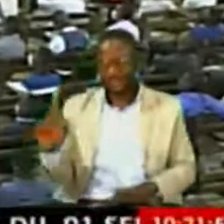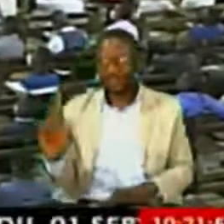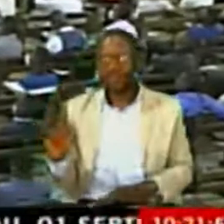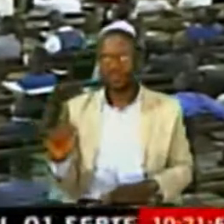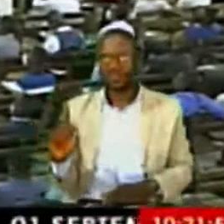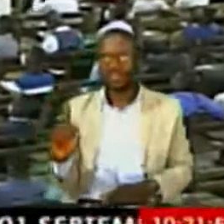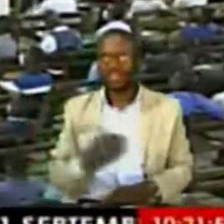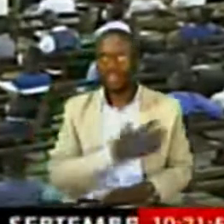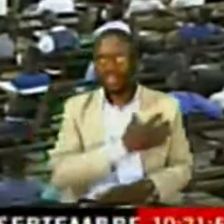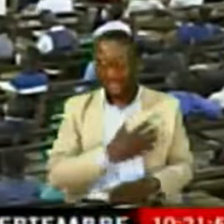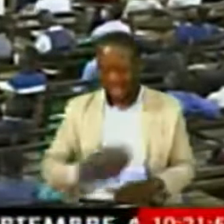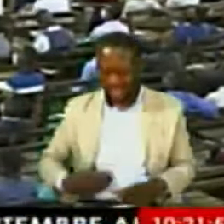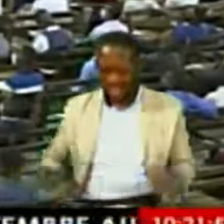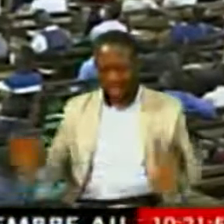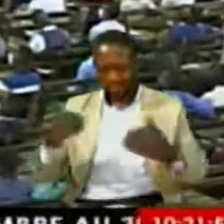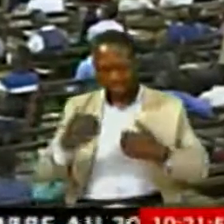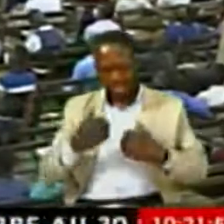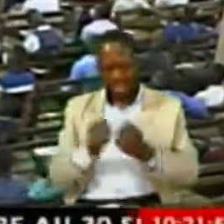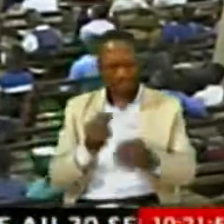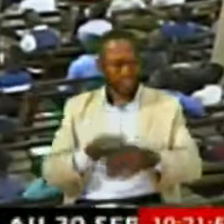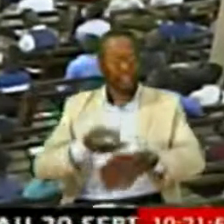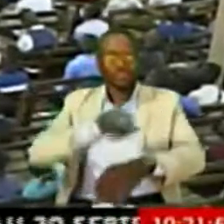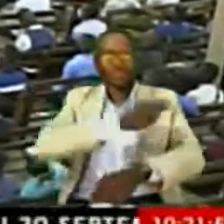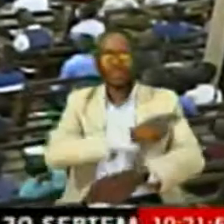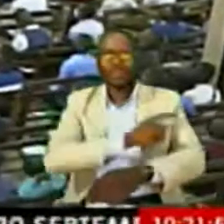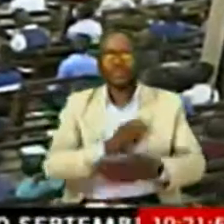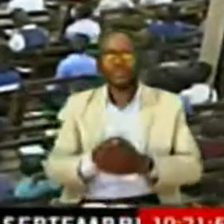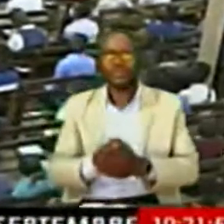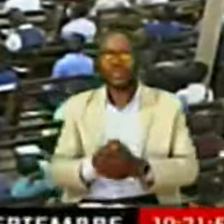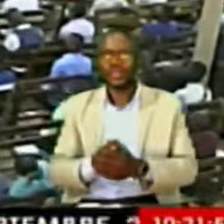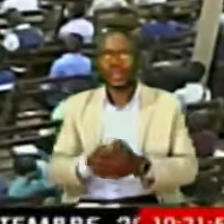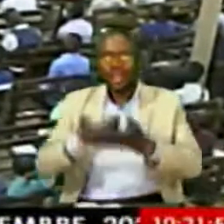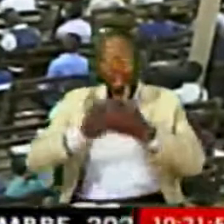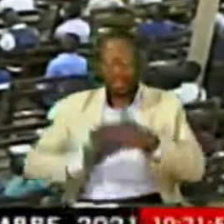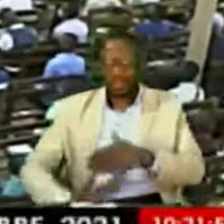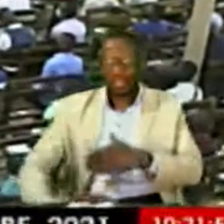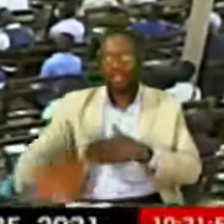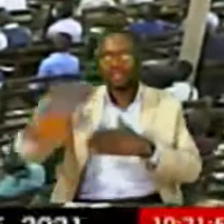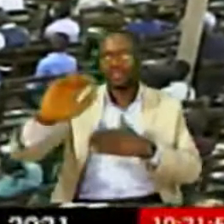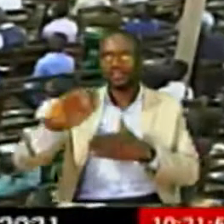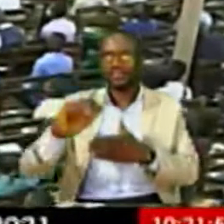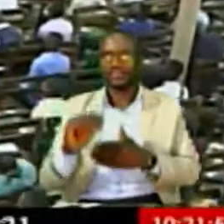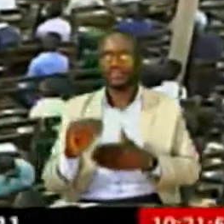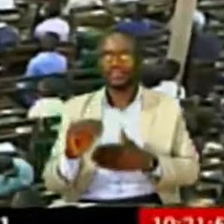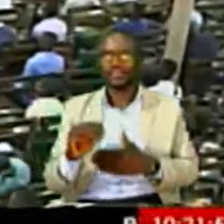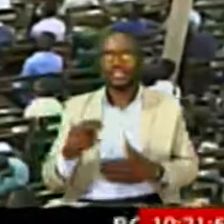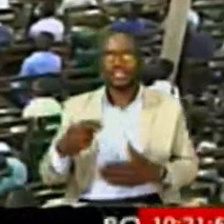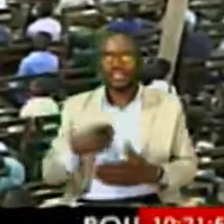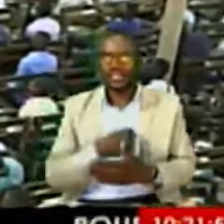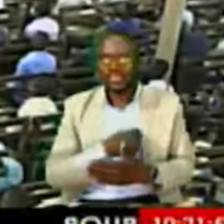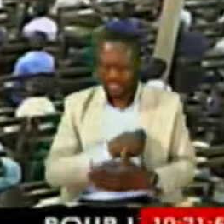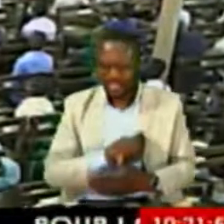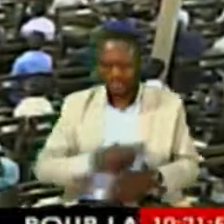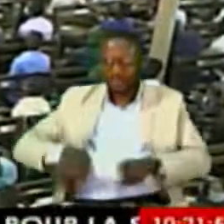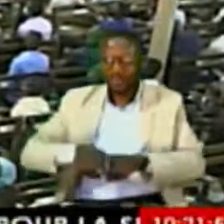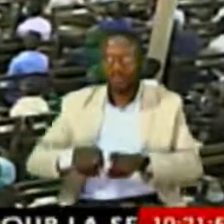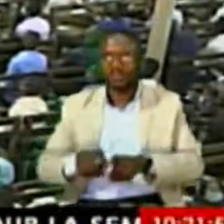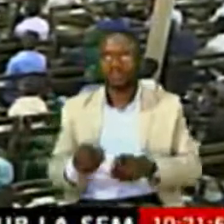Et elle avait conçu. She conceived. Et elle avait mis au monde. And she delivered. Nous aussi. We